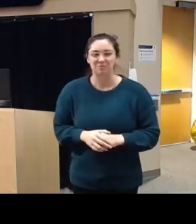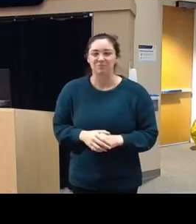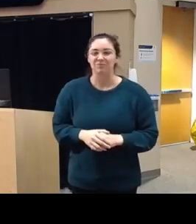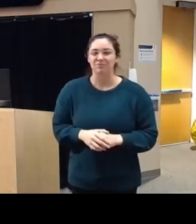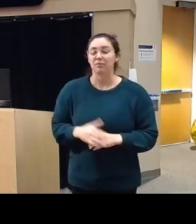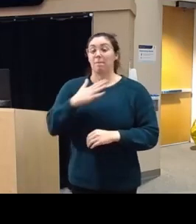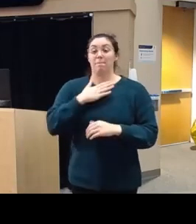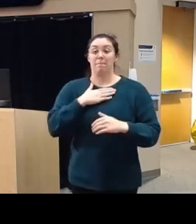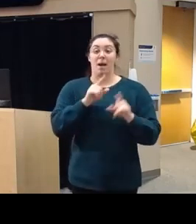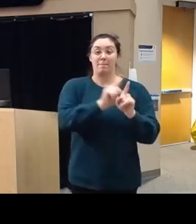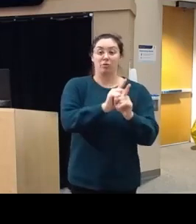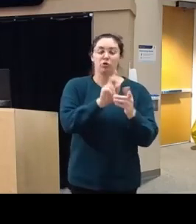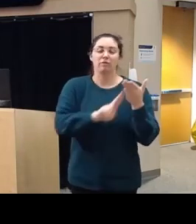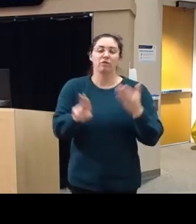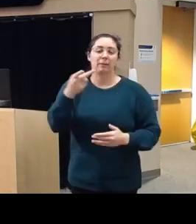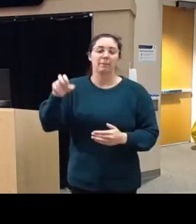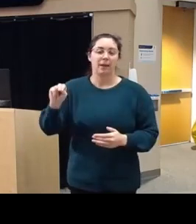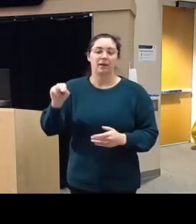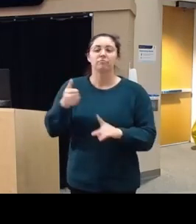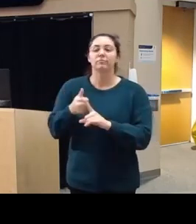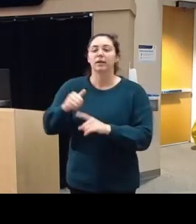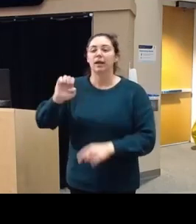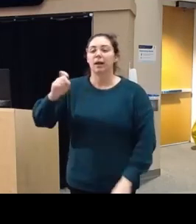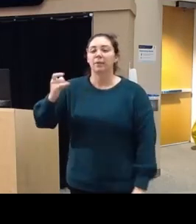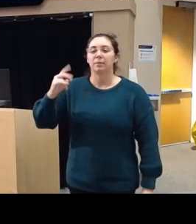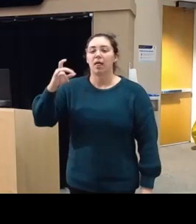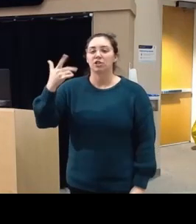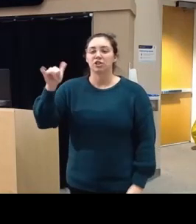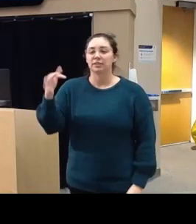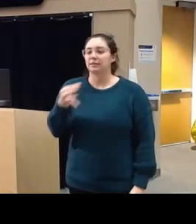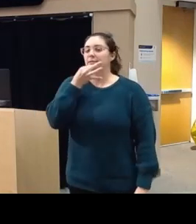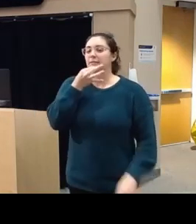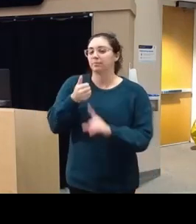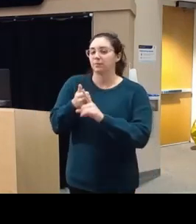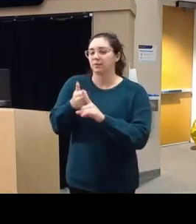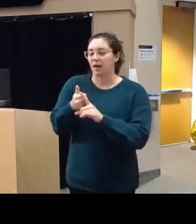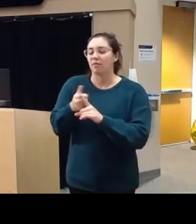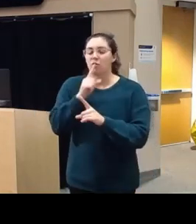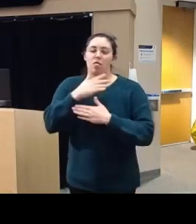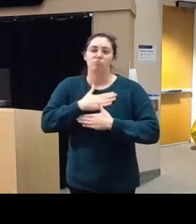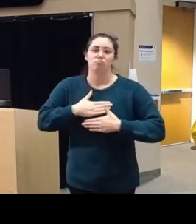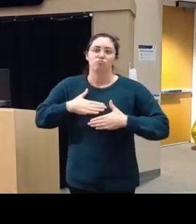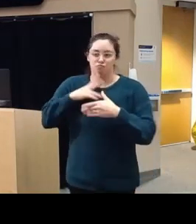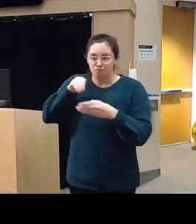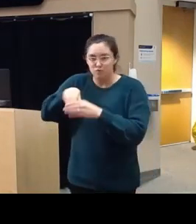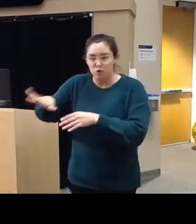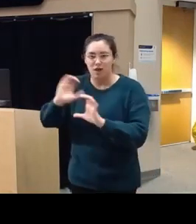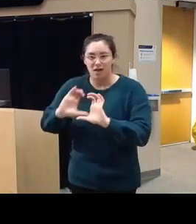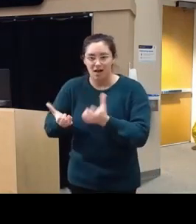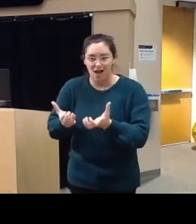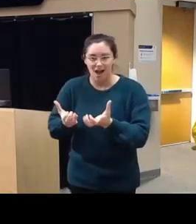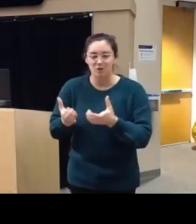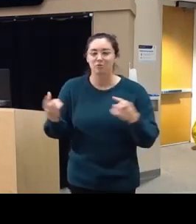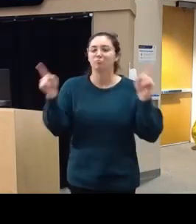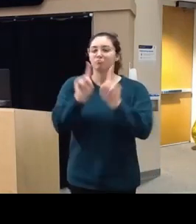through my former mentor from UPenn, who's an epidemiologist and also at Hopkins. Had the pleasure of being in a class that Gail co-taught